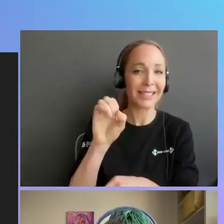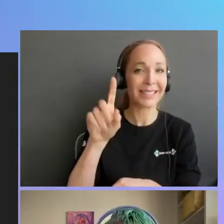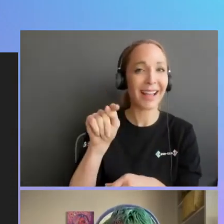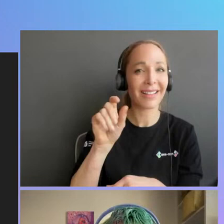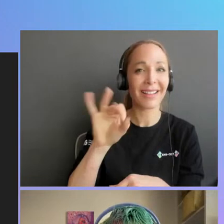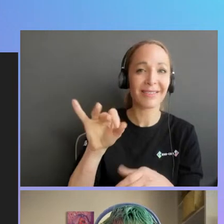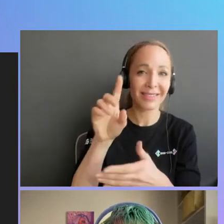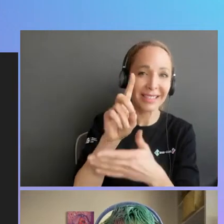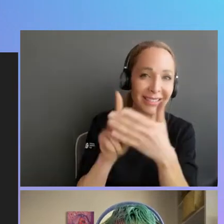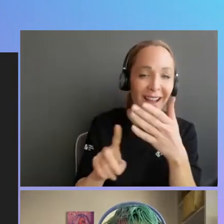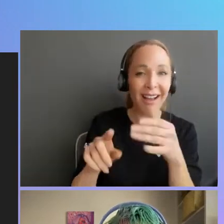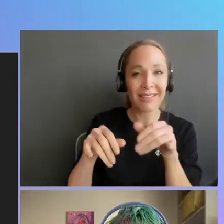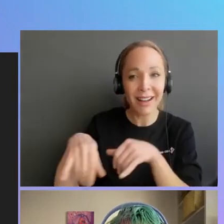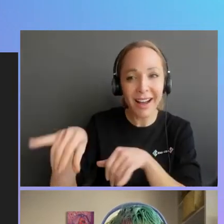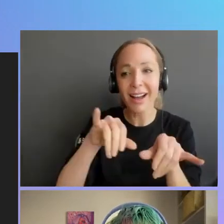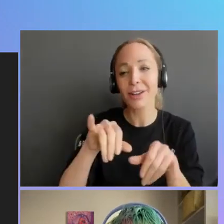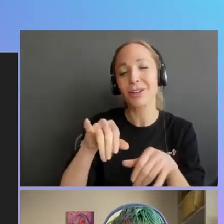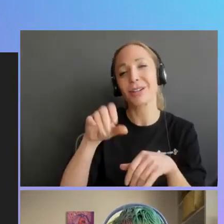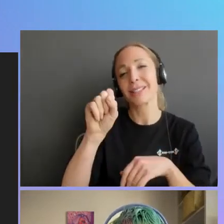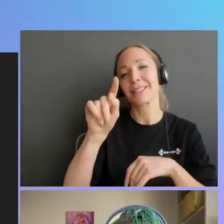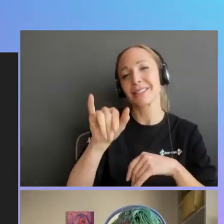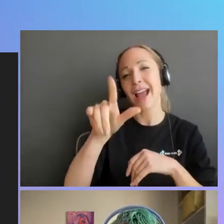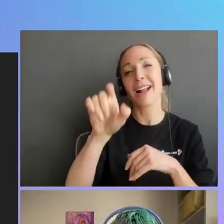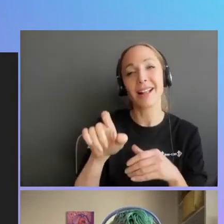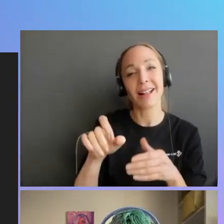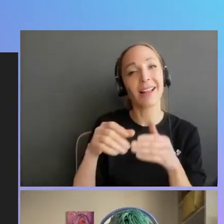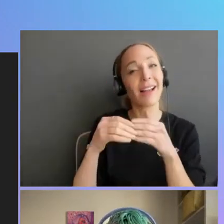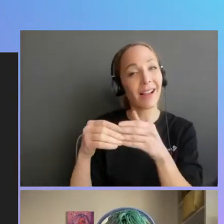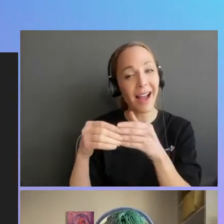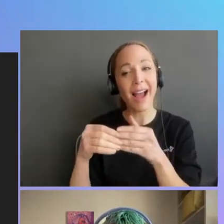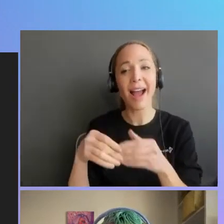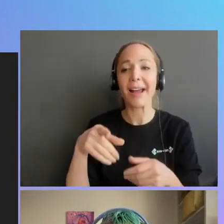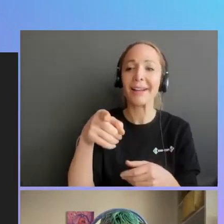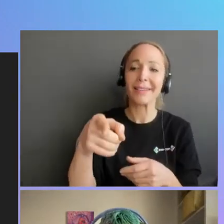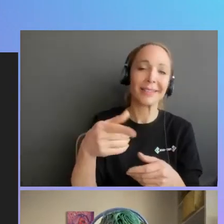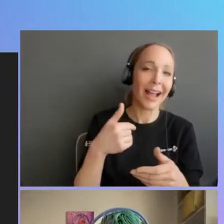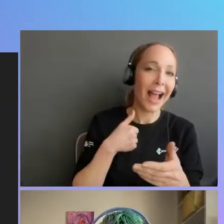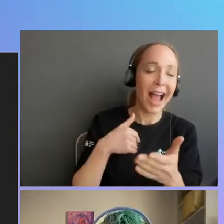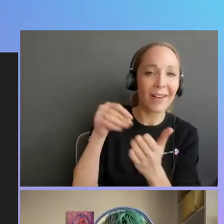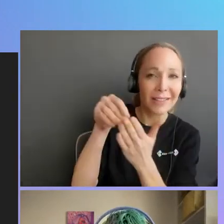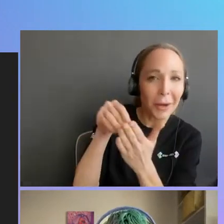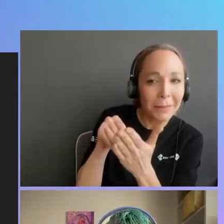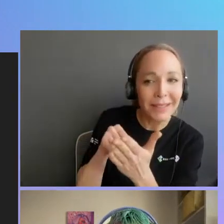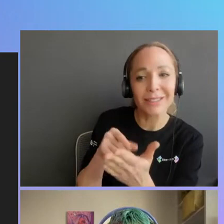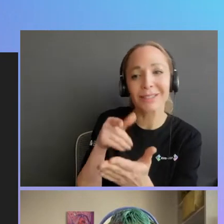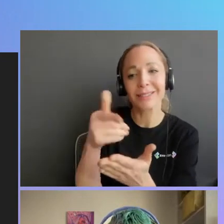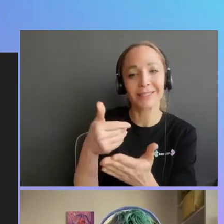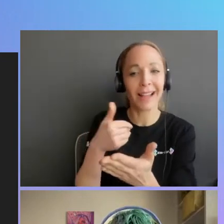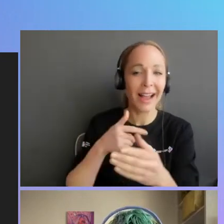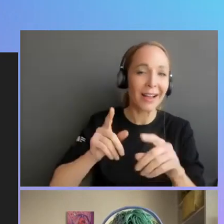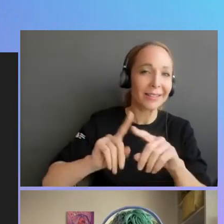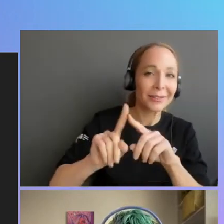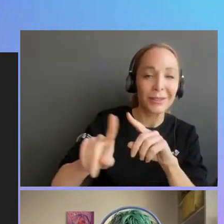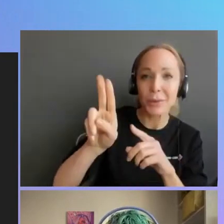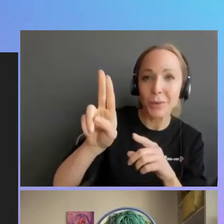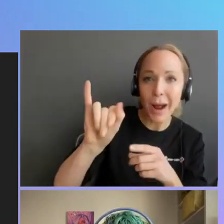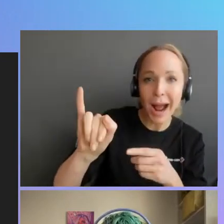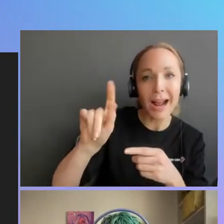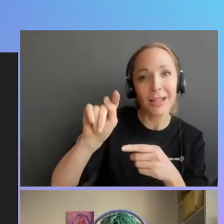and documentation accompanying a UI toolkit, including UI patterns, UX design principles, and